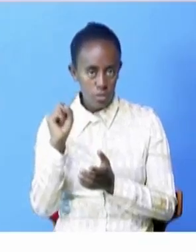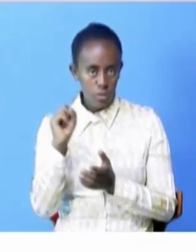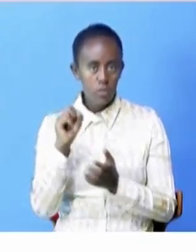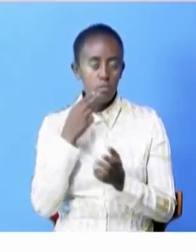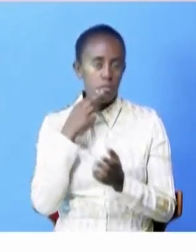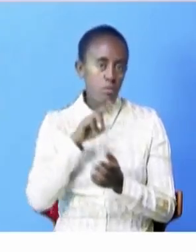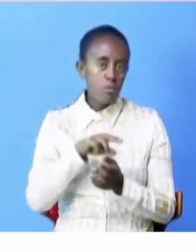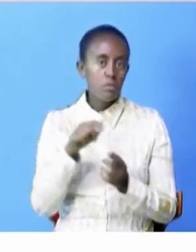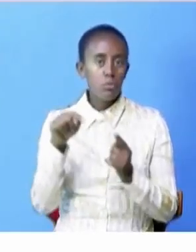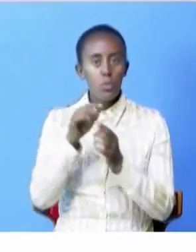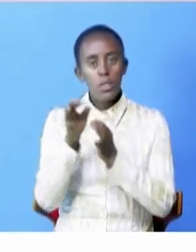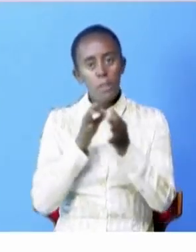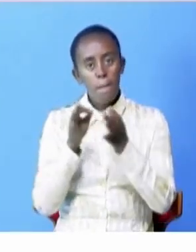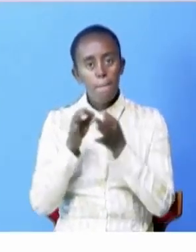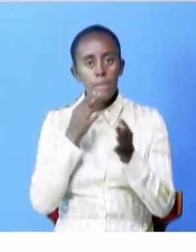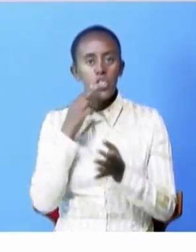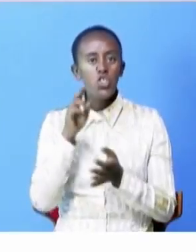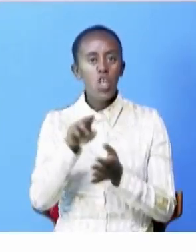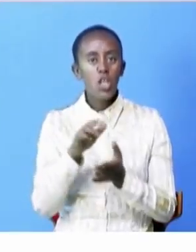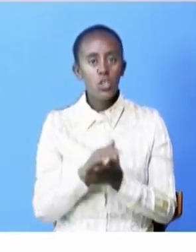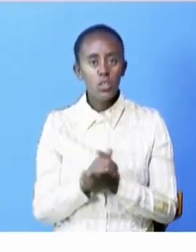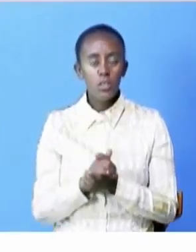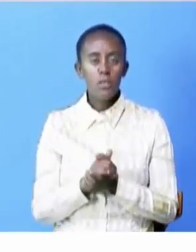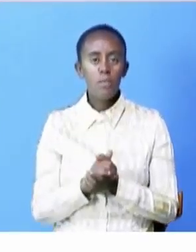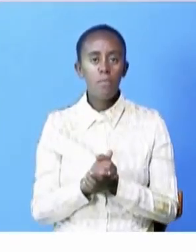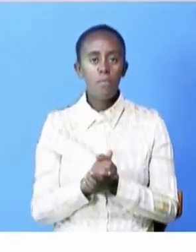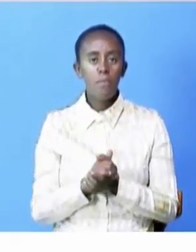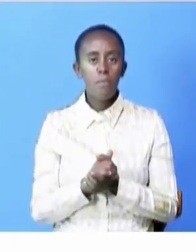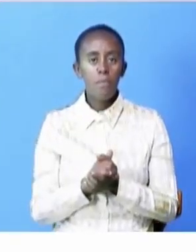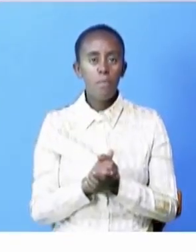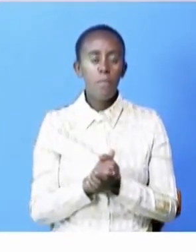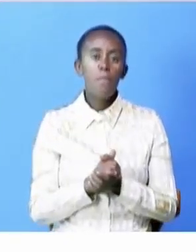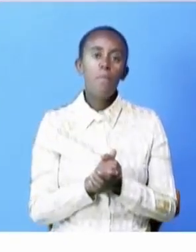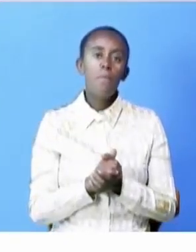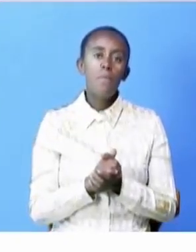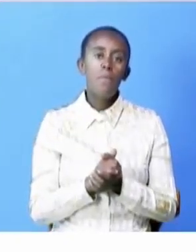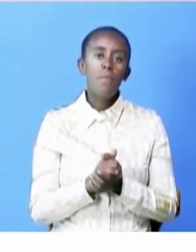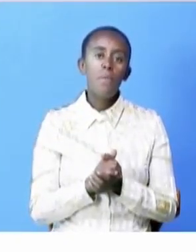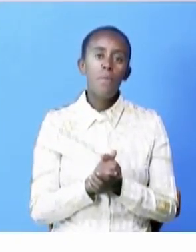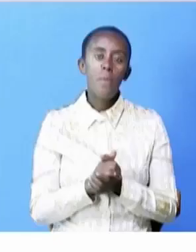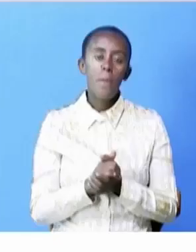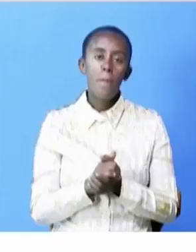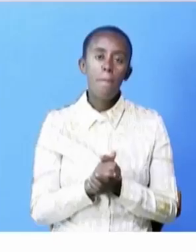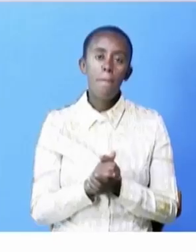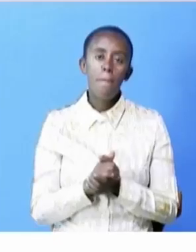To express instructions. An example.